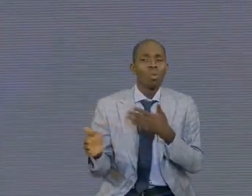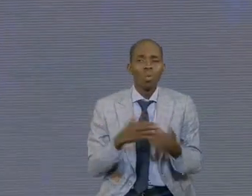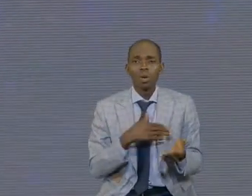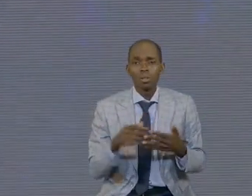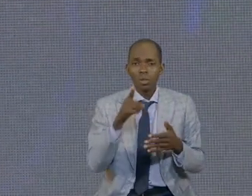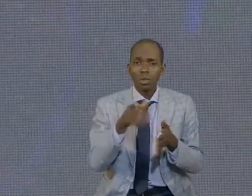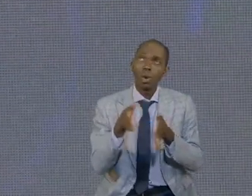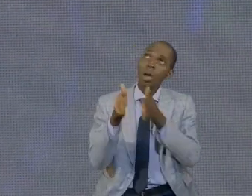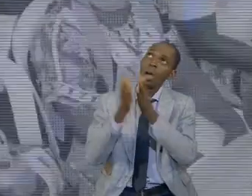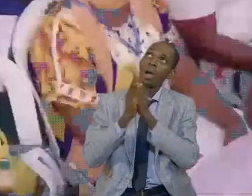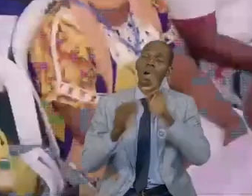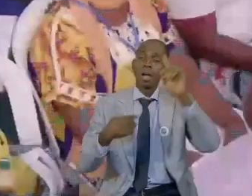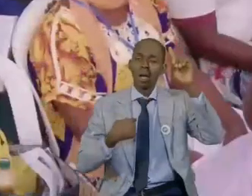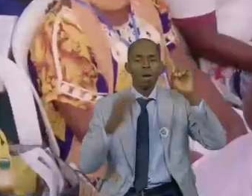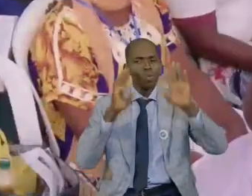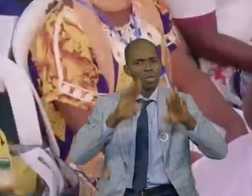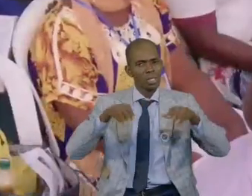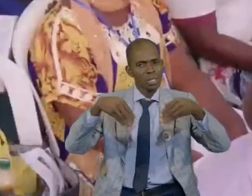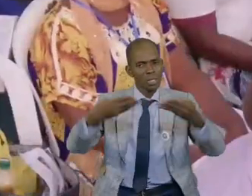will give unto you.